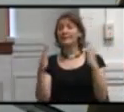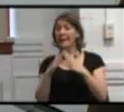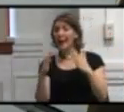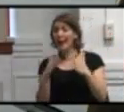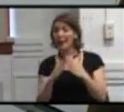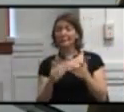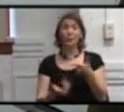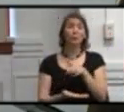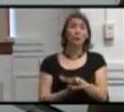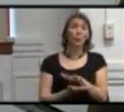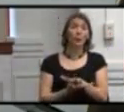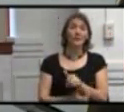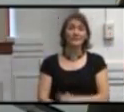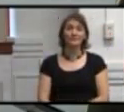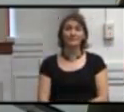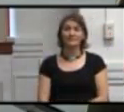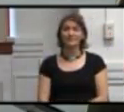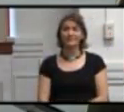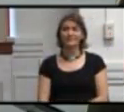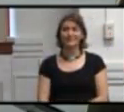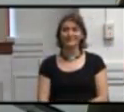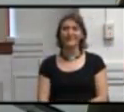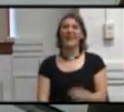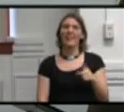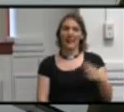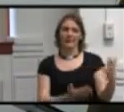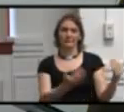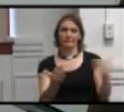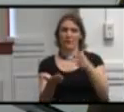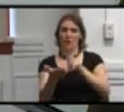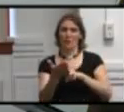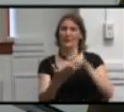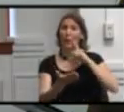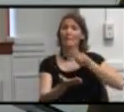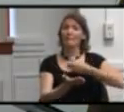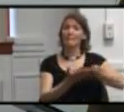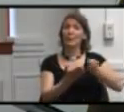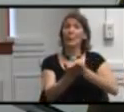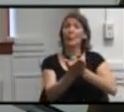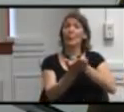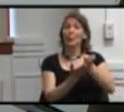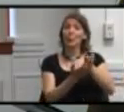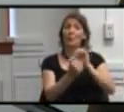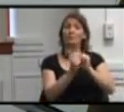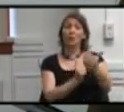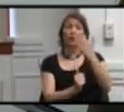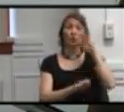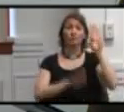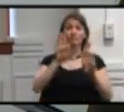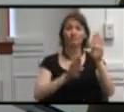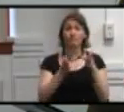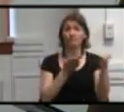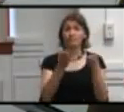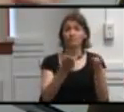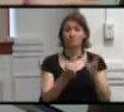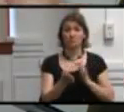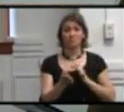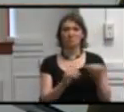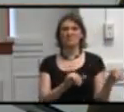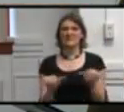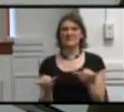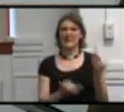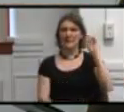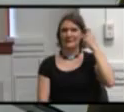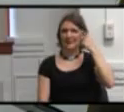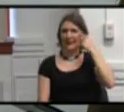and educational systems. They solicit contracts for purchasing through a competitive bid system, just like